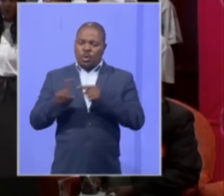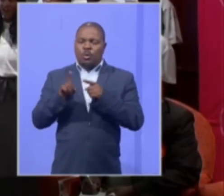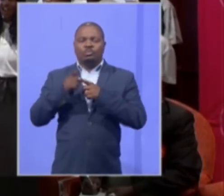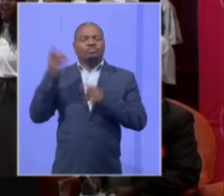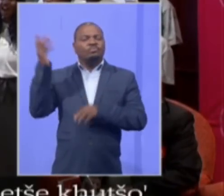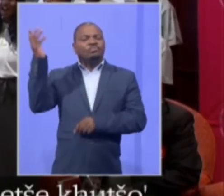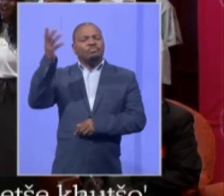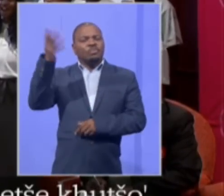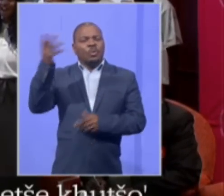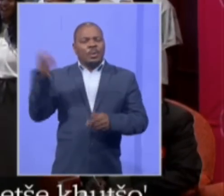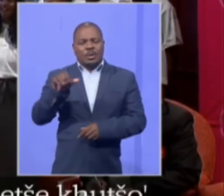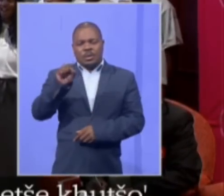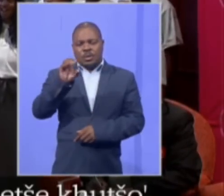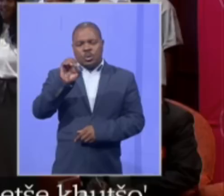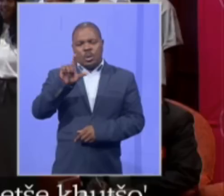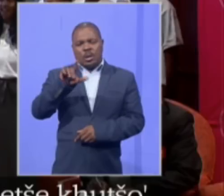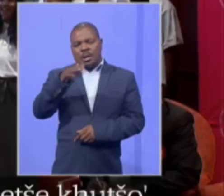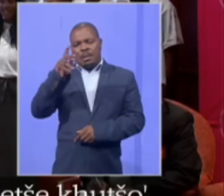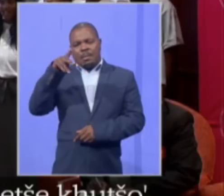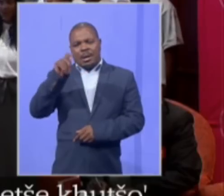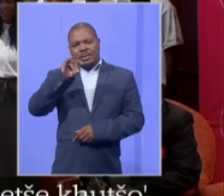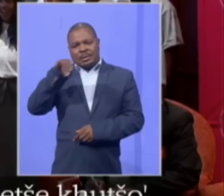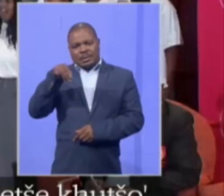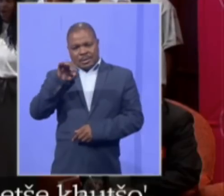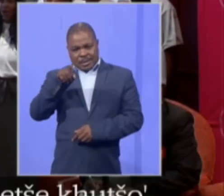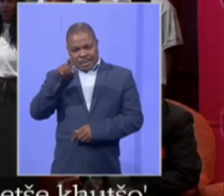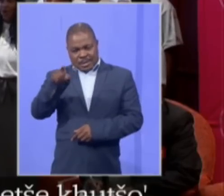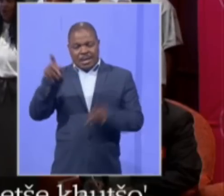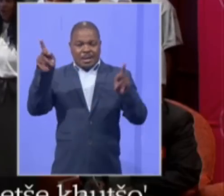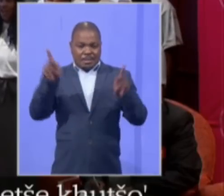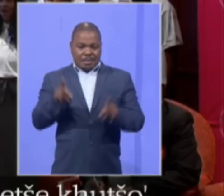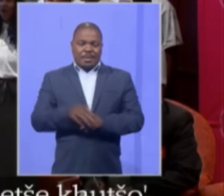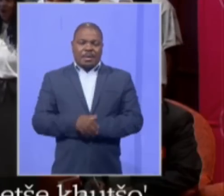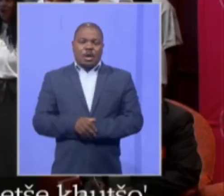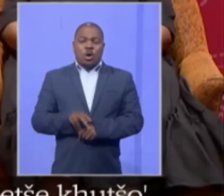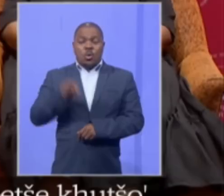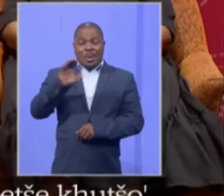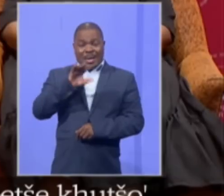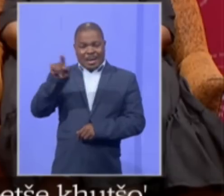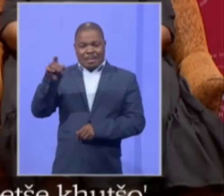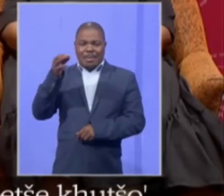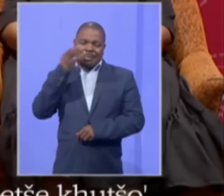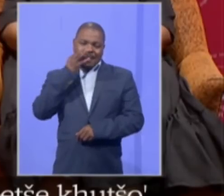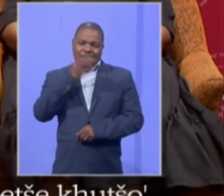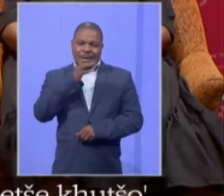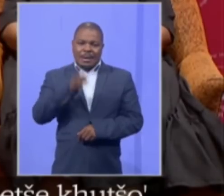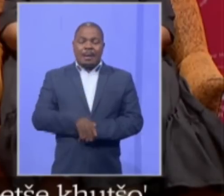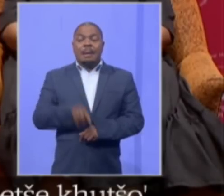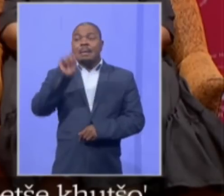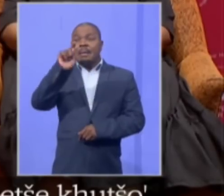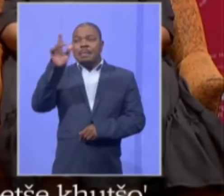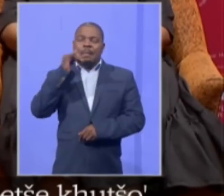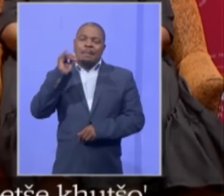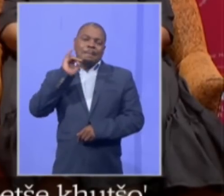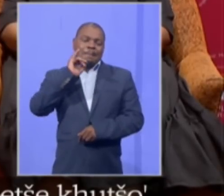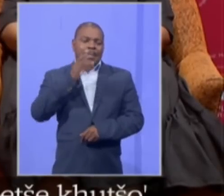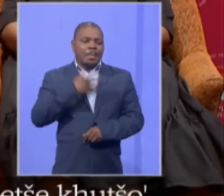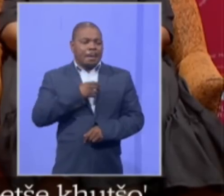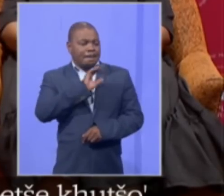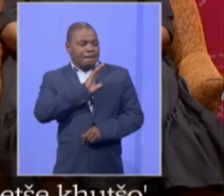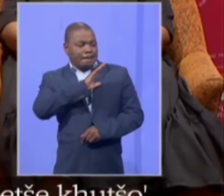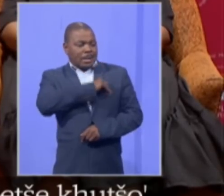ka University ya Sol Plaatje ka Kimberley, Northern Cape, di kwane ka ba lehlabula gore badudi ba Palestine ba swanela ke go ipsina ka ditokelo